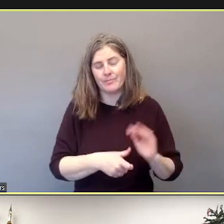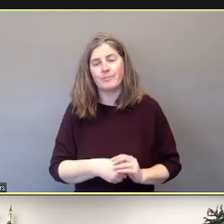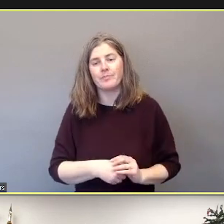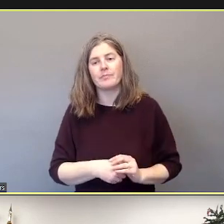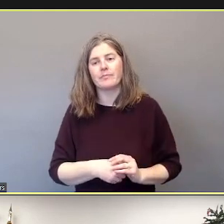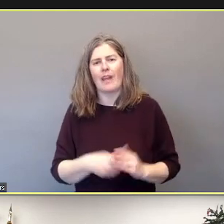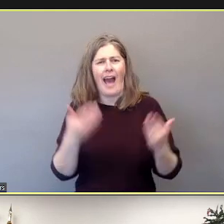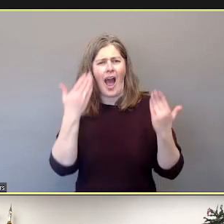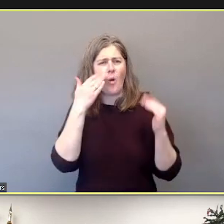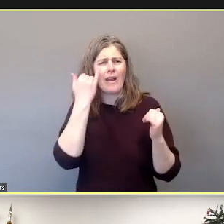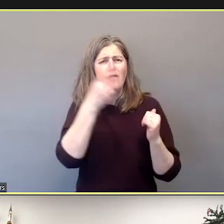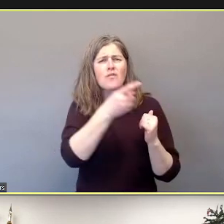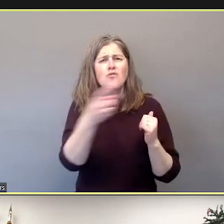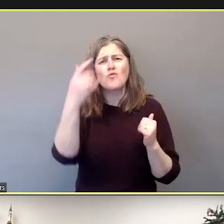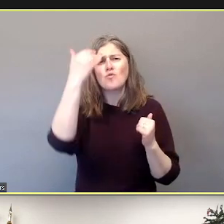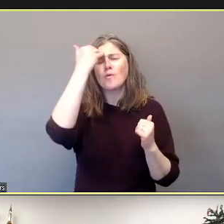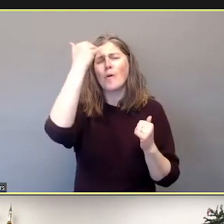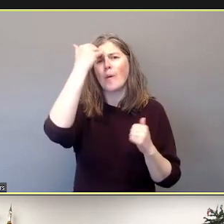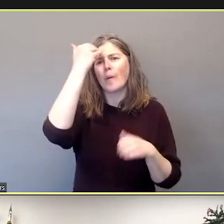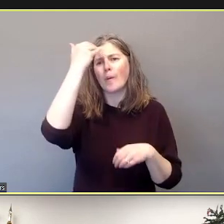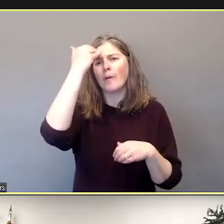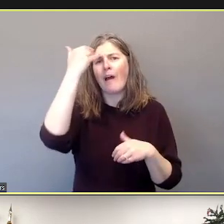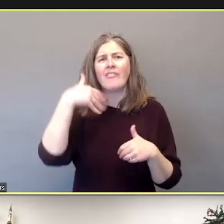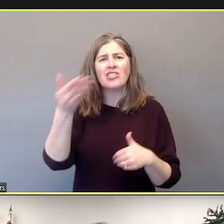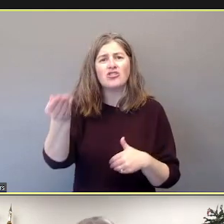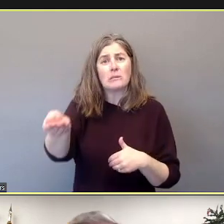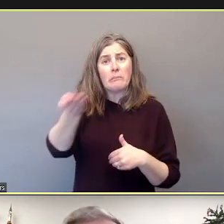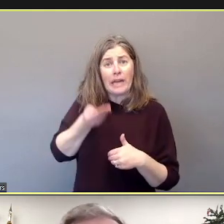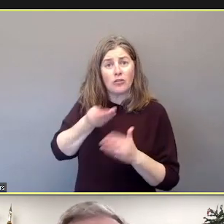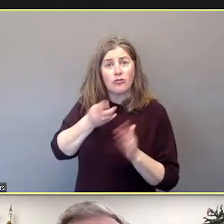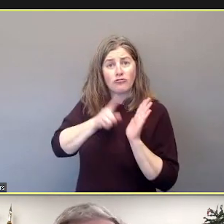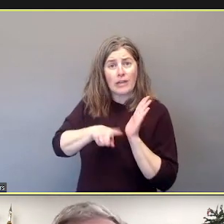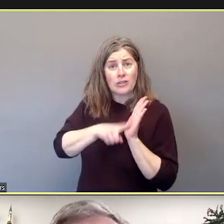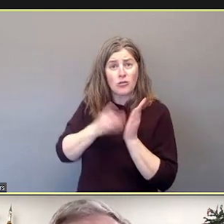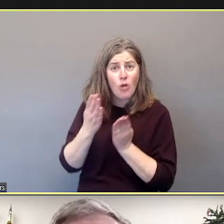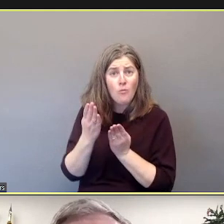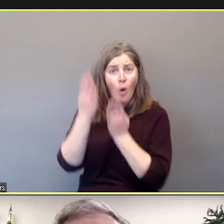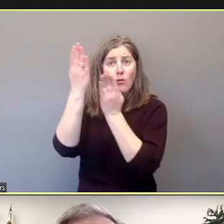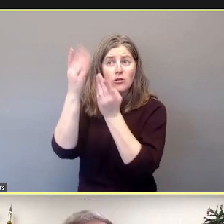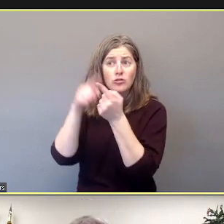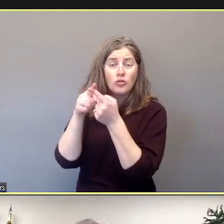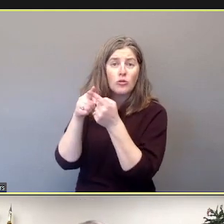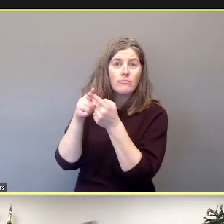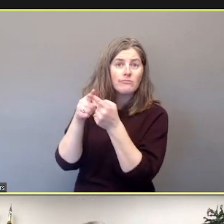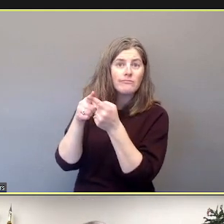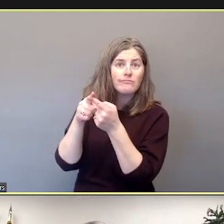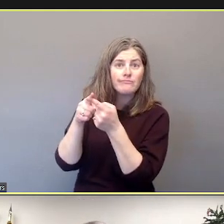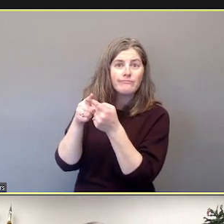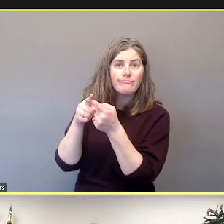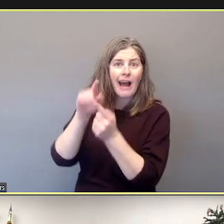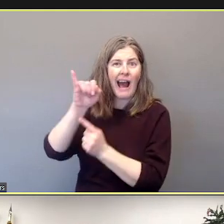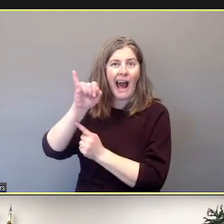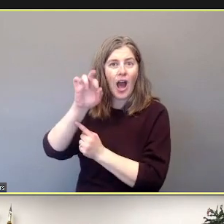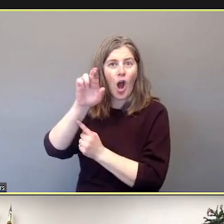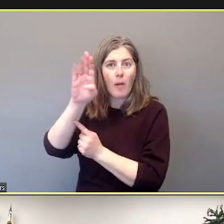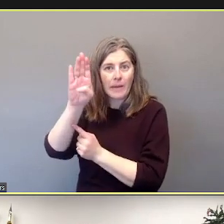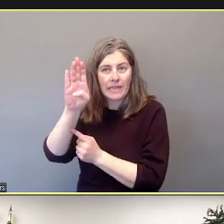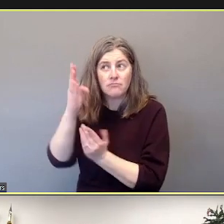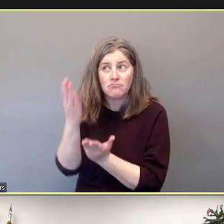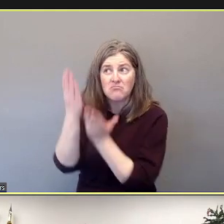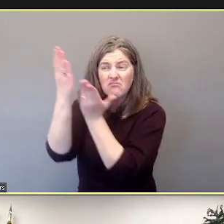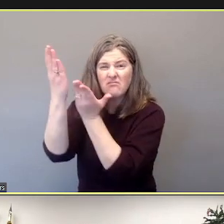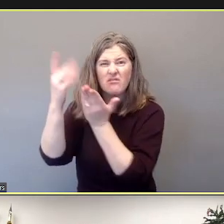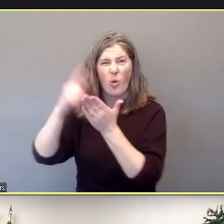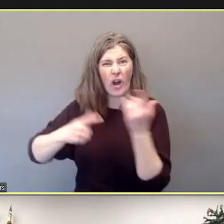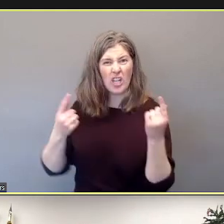how many of you out there have submitted research proposals to an institutional review board, but the way it works is